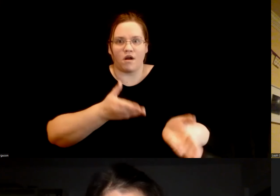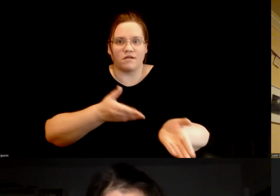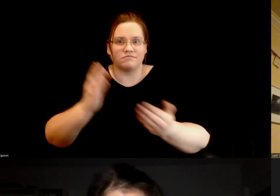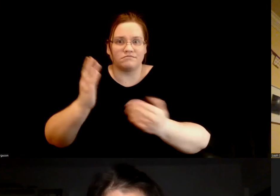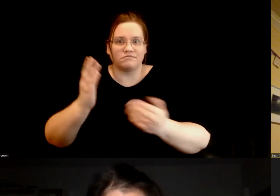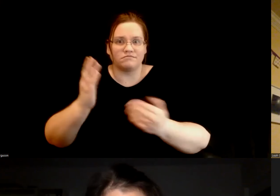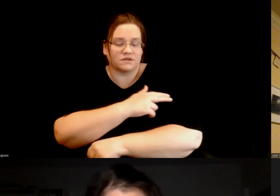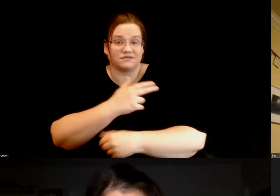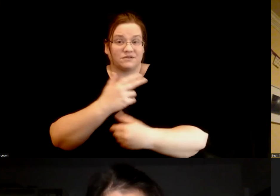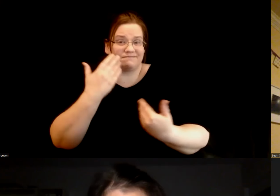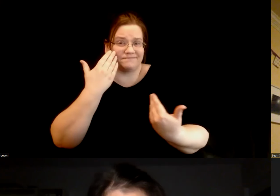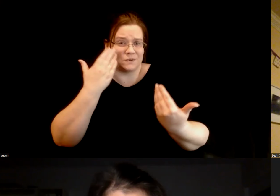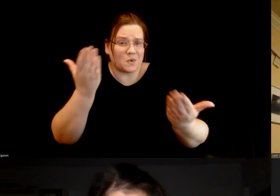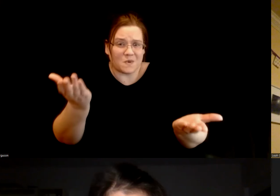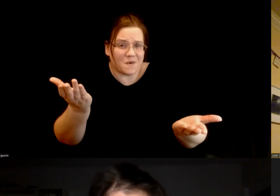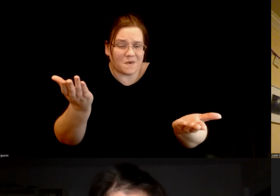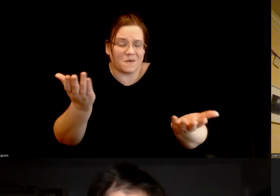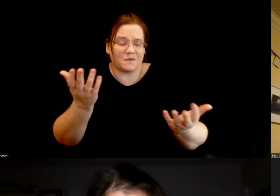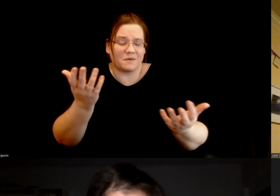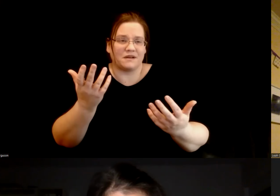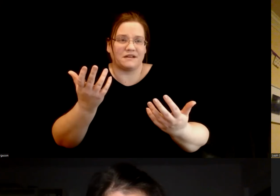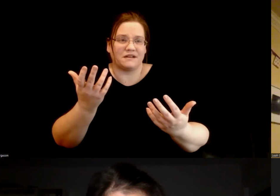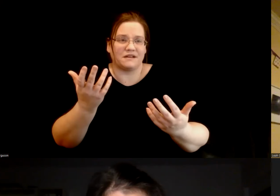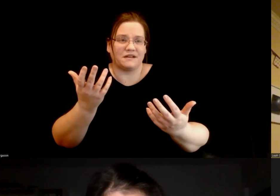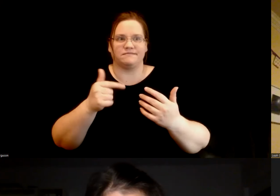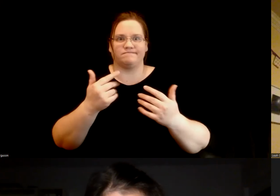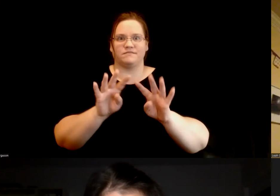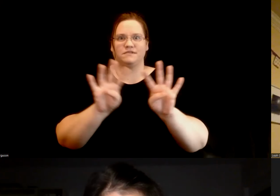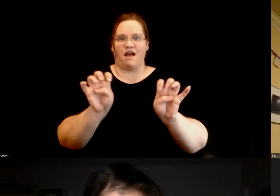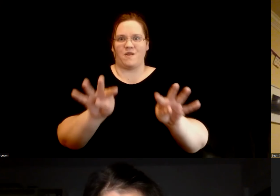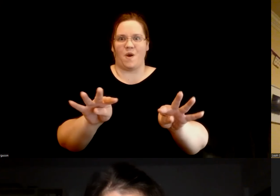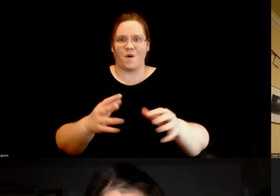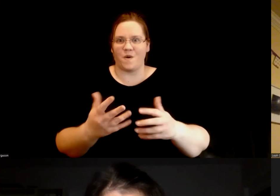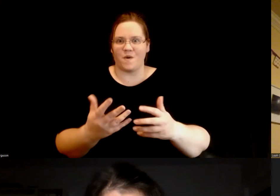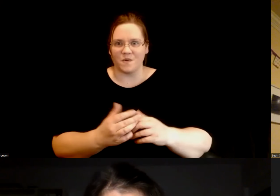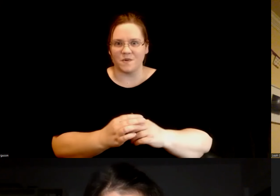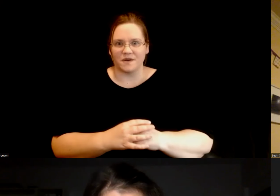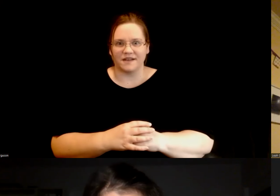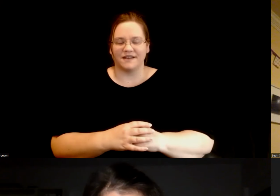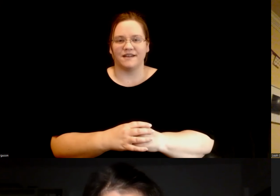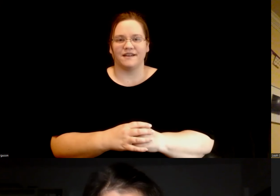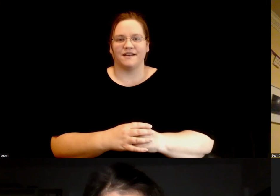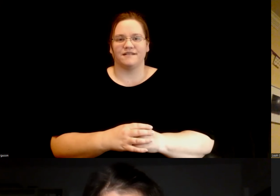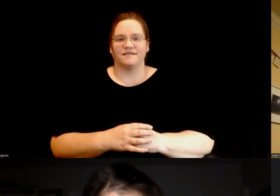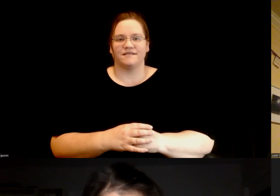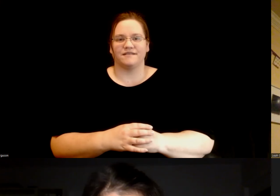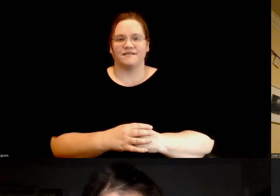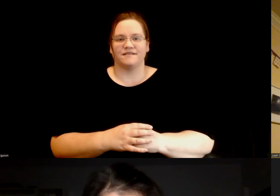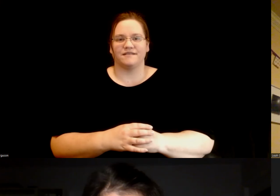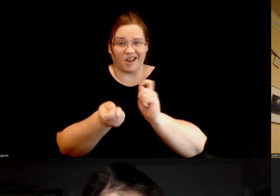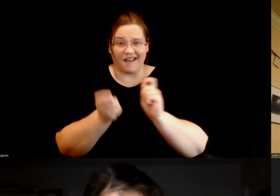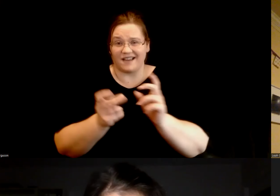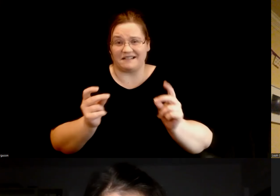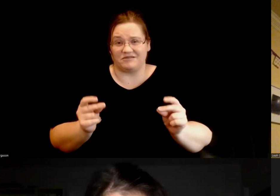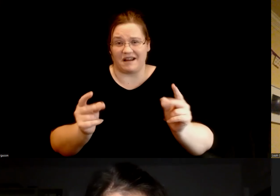don't know. COVID has really been this unknown, and things are changing rapidly. And